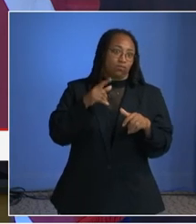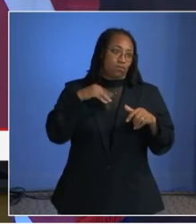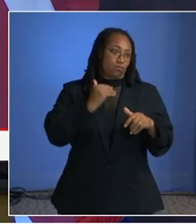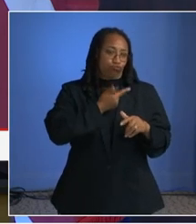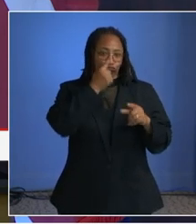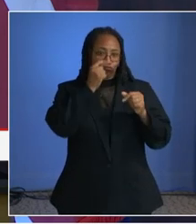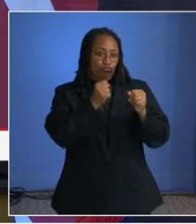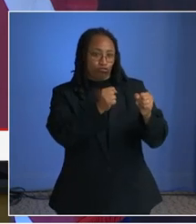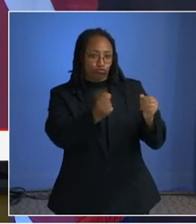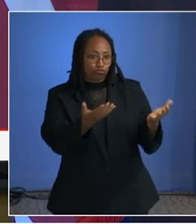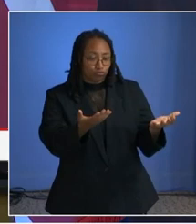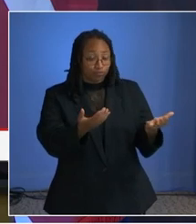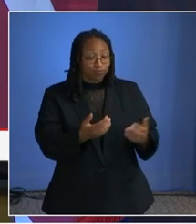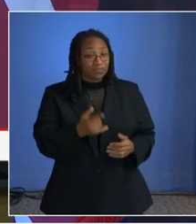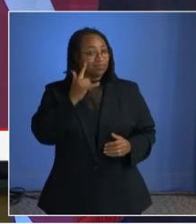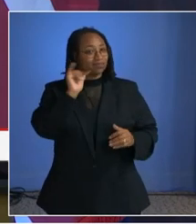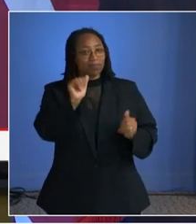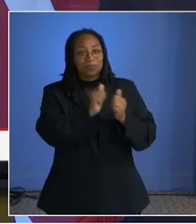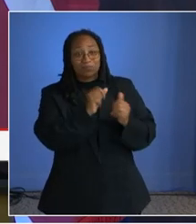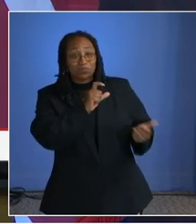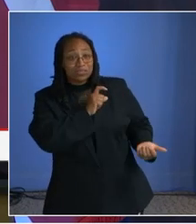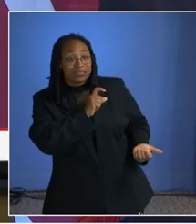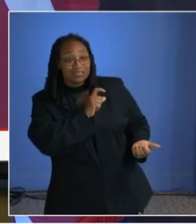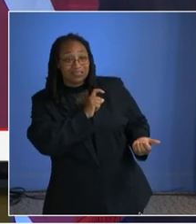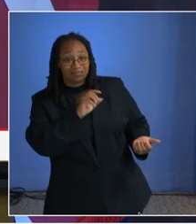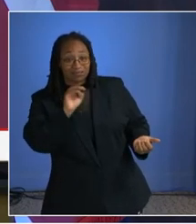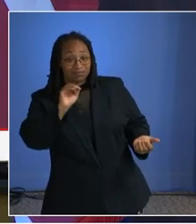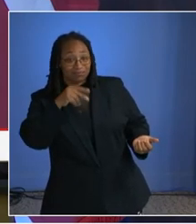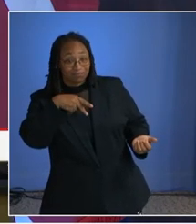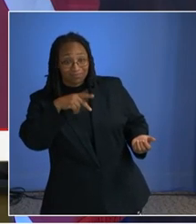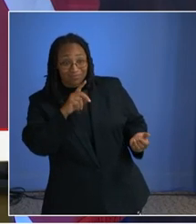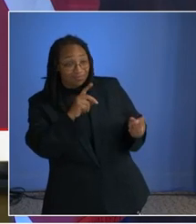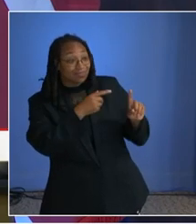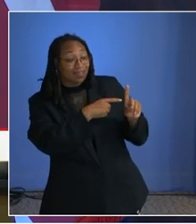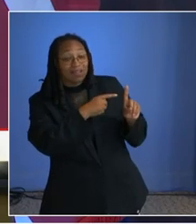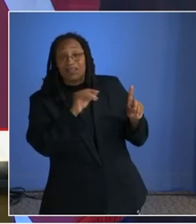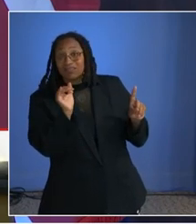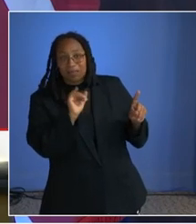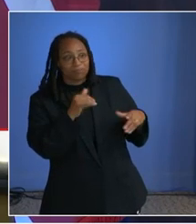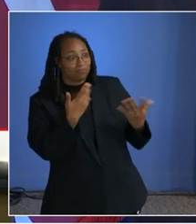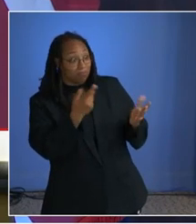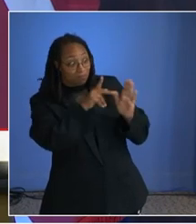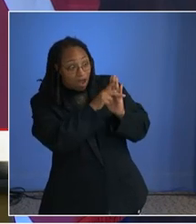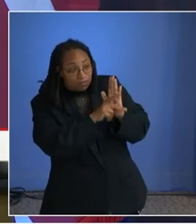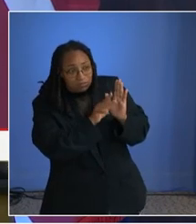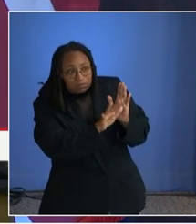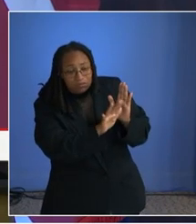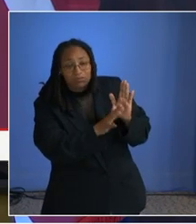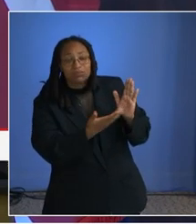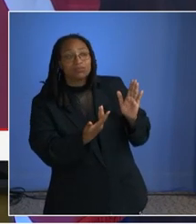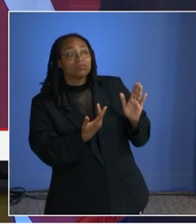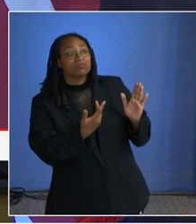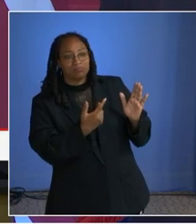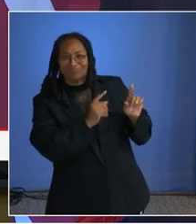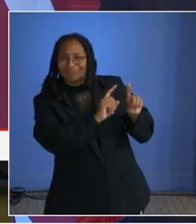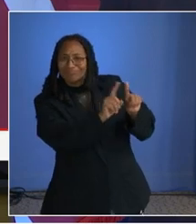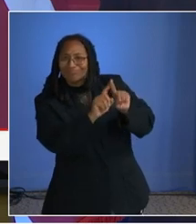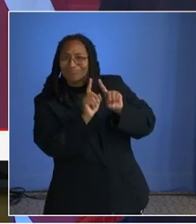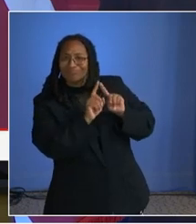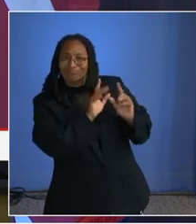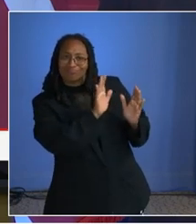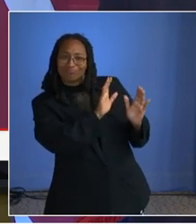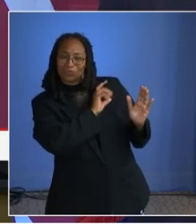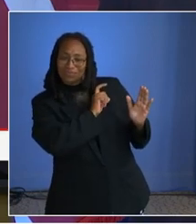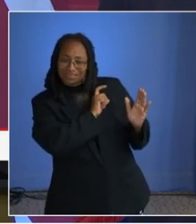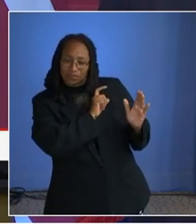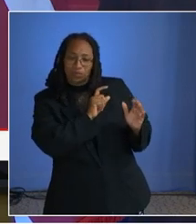that policy environment. And does the city have a strategy itself, regardless of legislation? What is the city's strategy? We